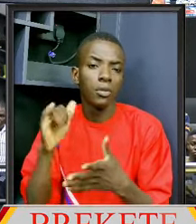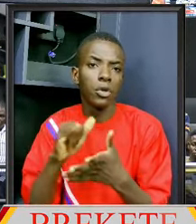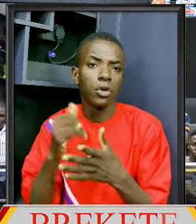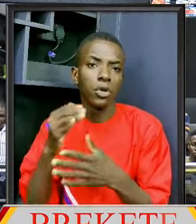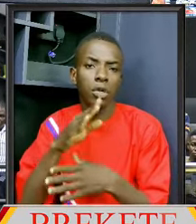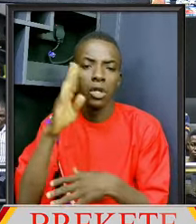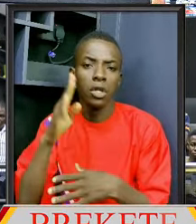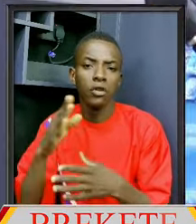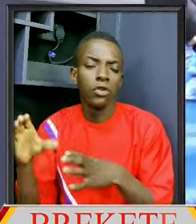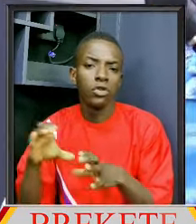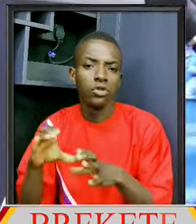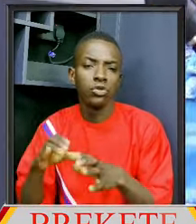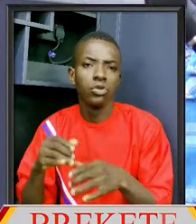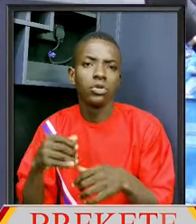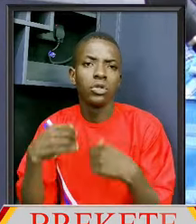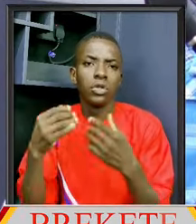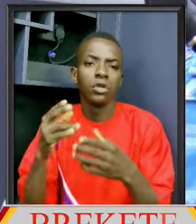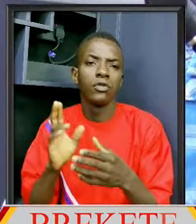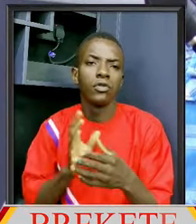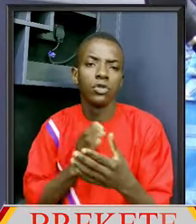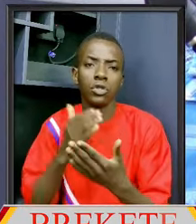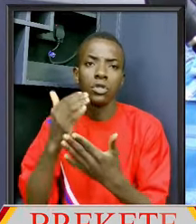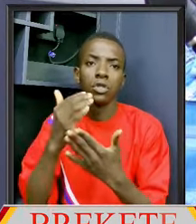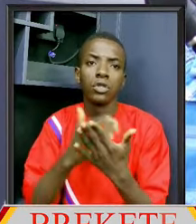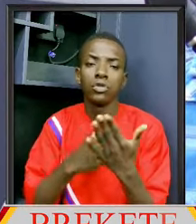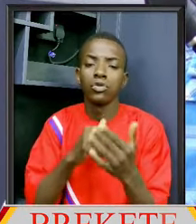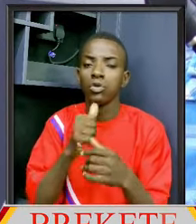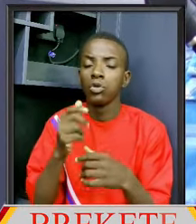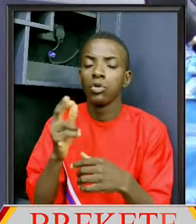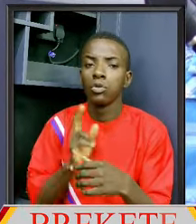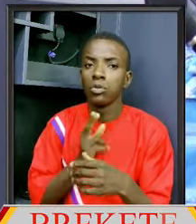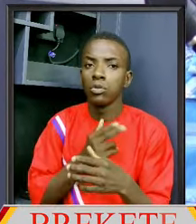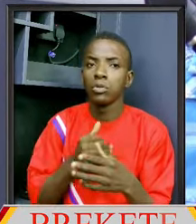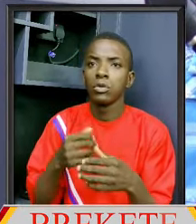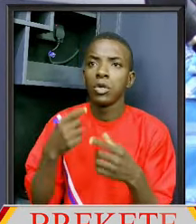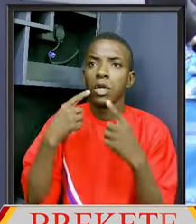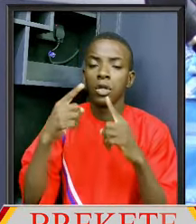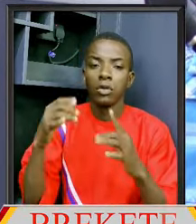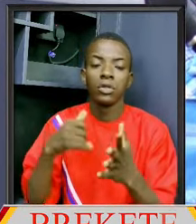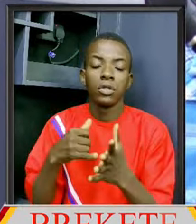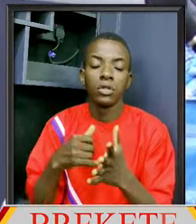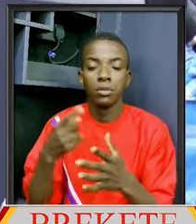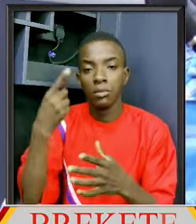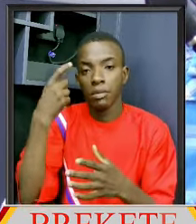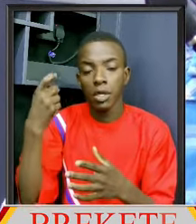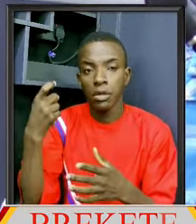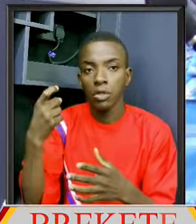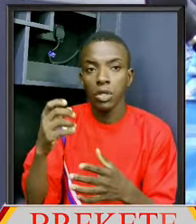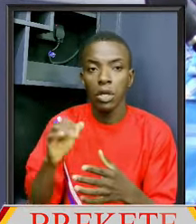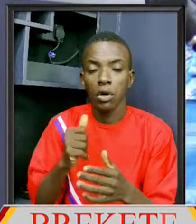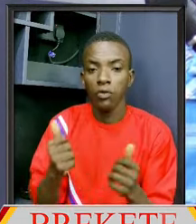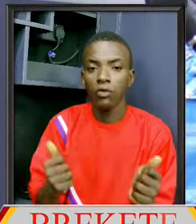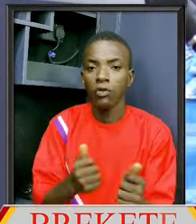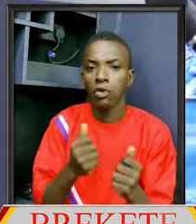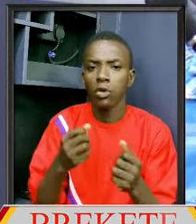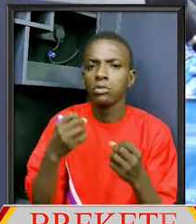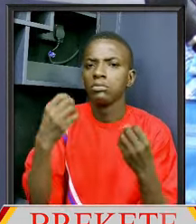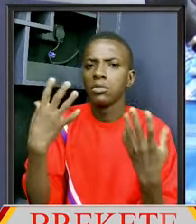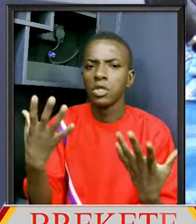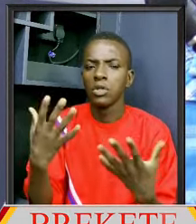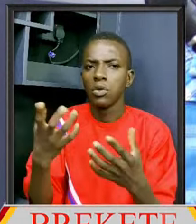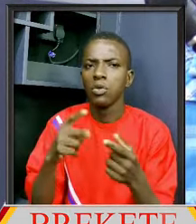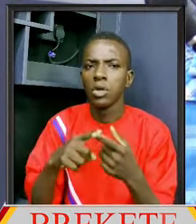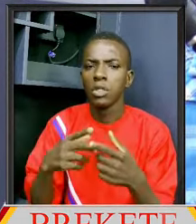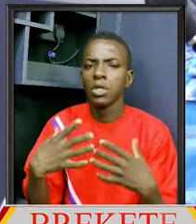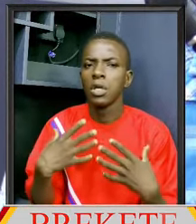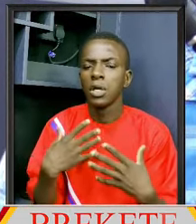ones we never do, or now go give us the list. Nobody will now go talk them. Now we go announce them, because our followers plenty, and